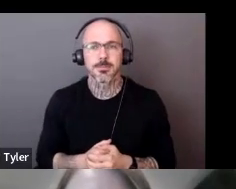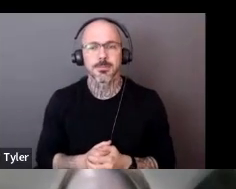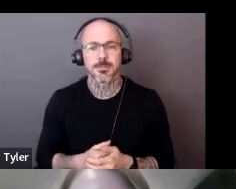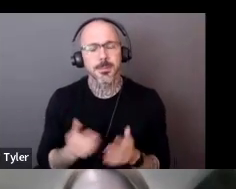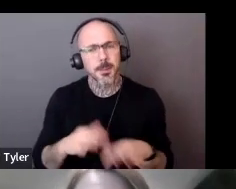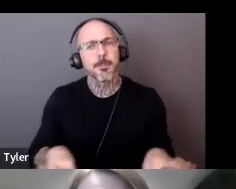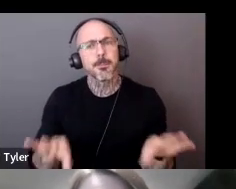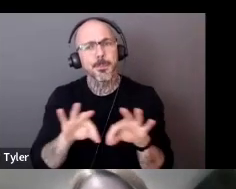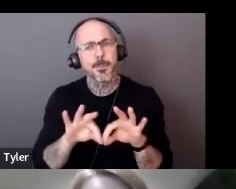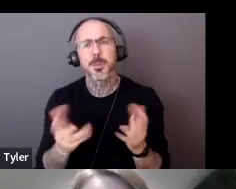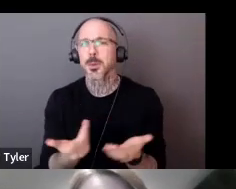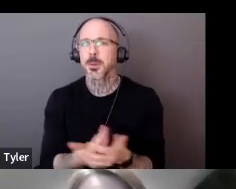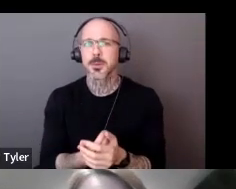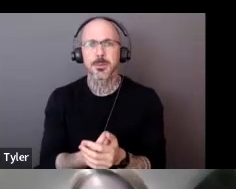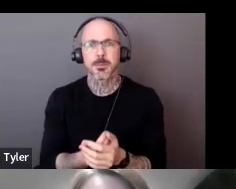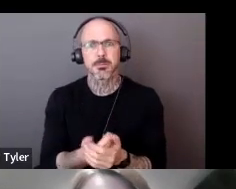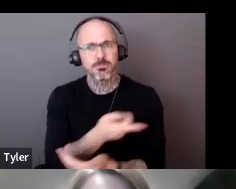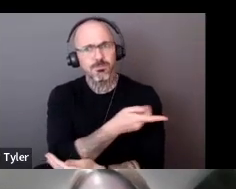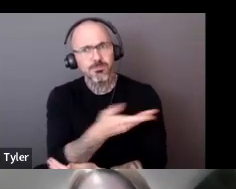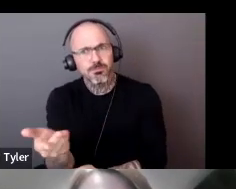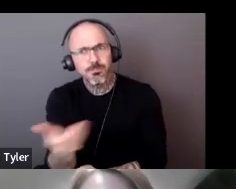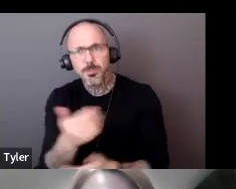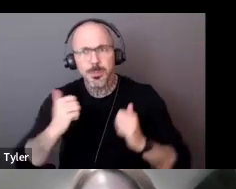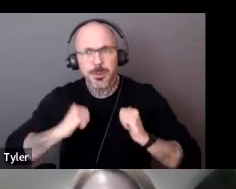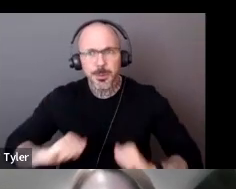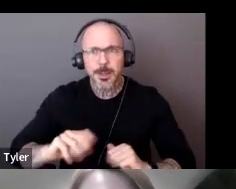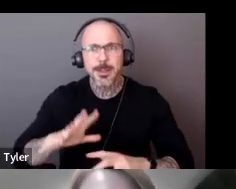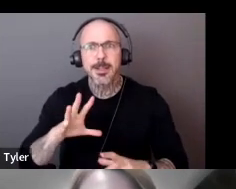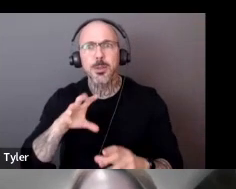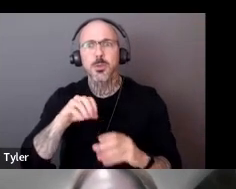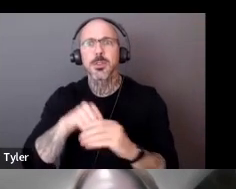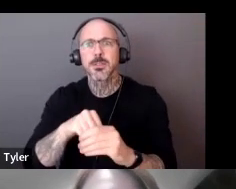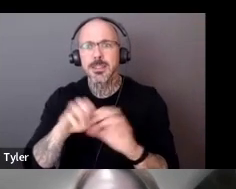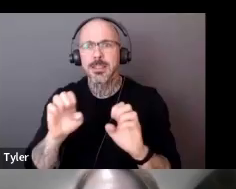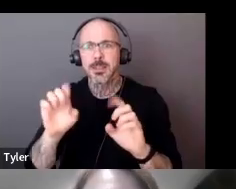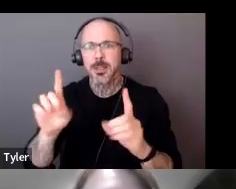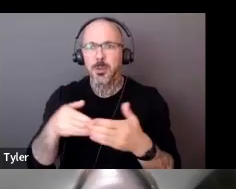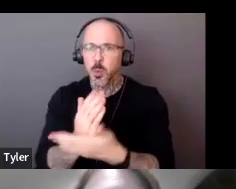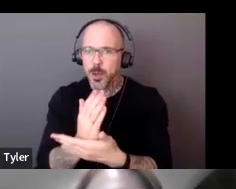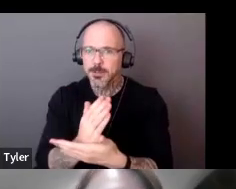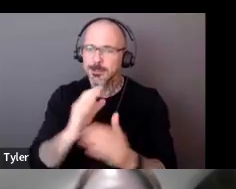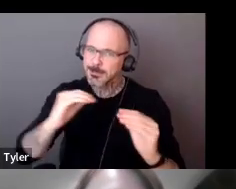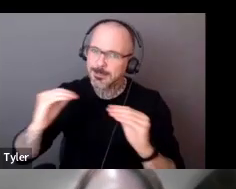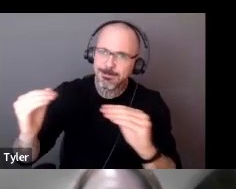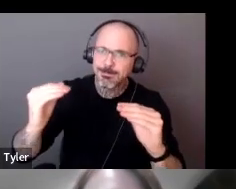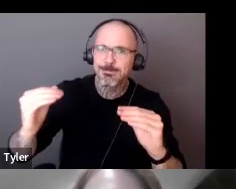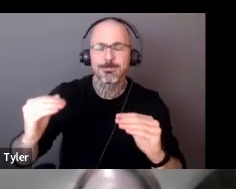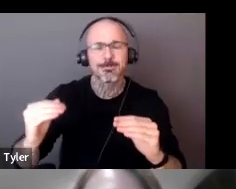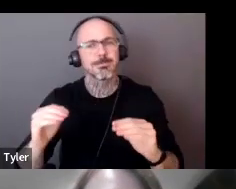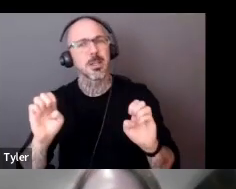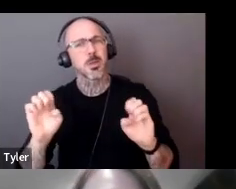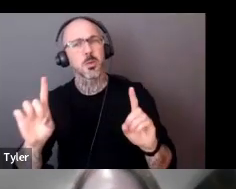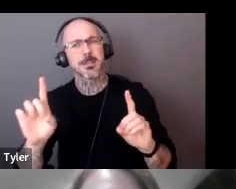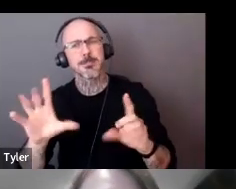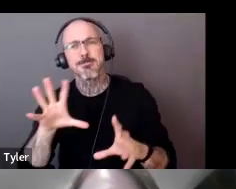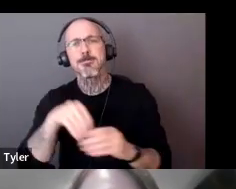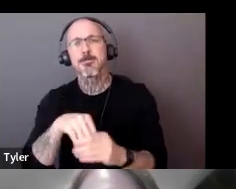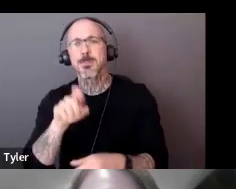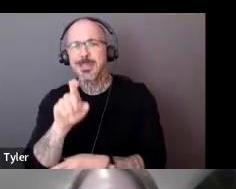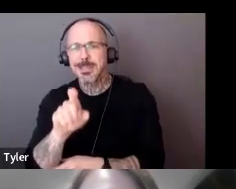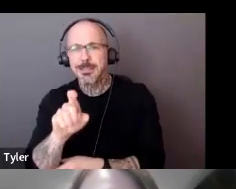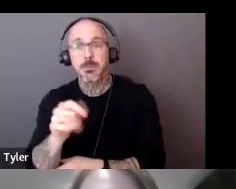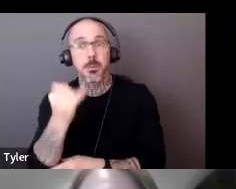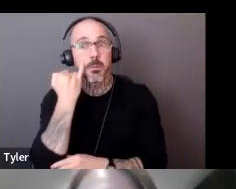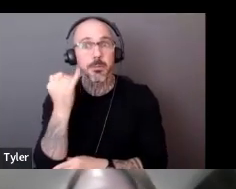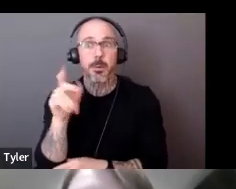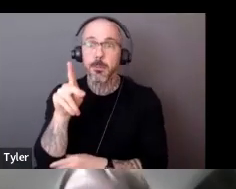to stress more on inclusivity in education rights. Let's have inclusive education where